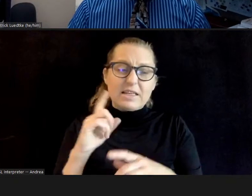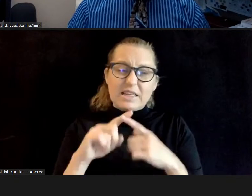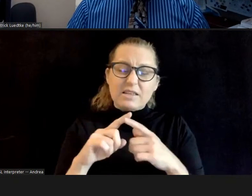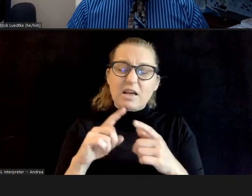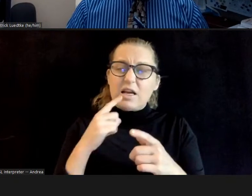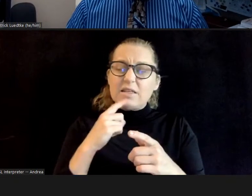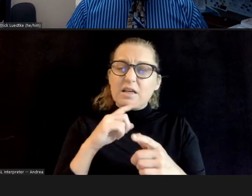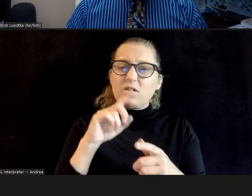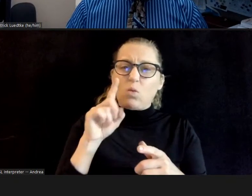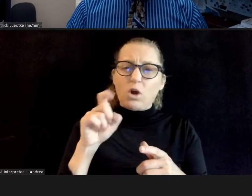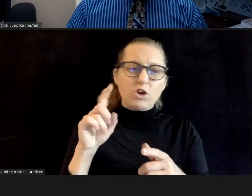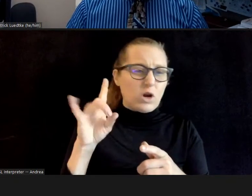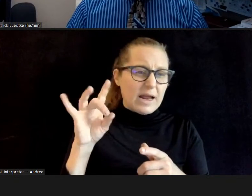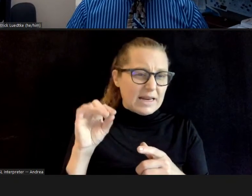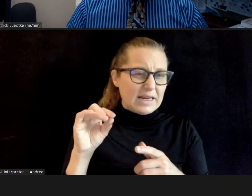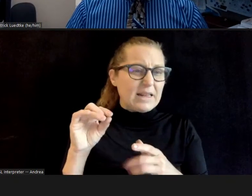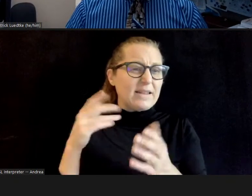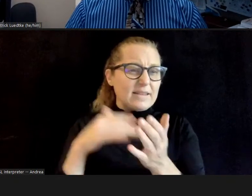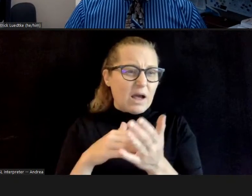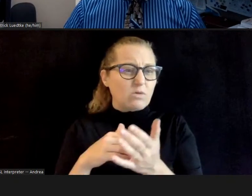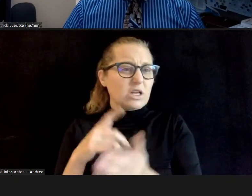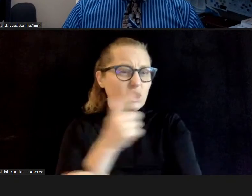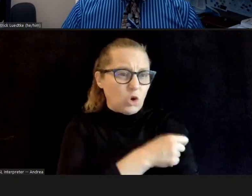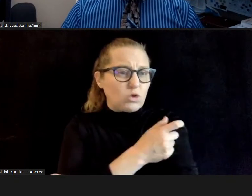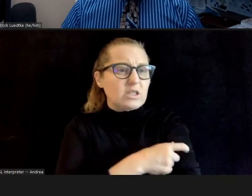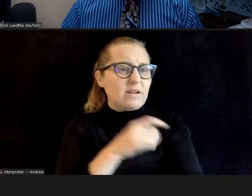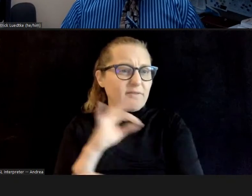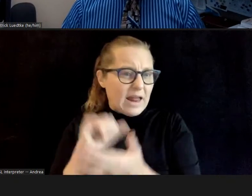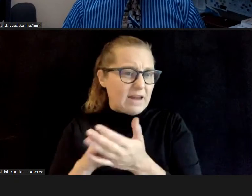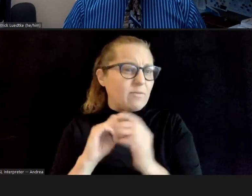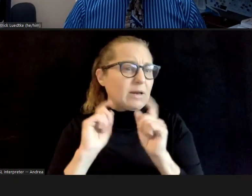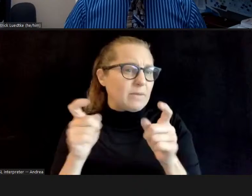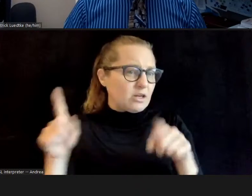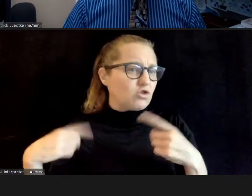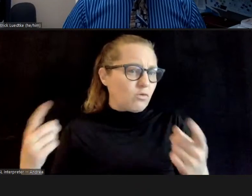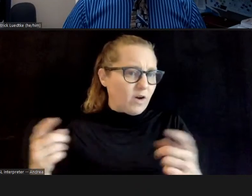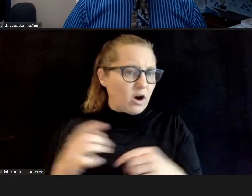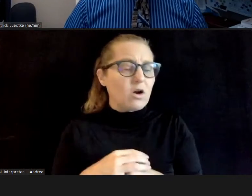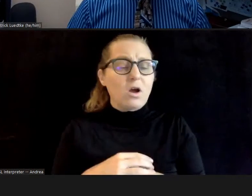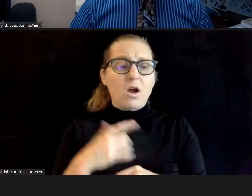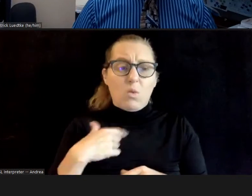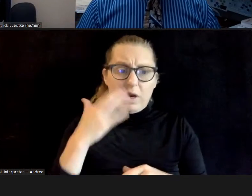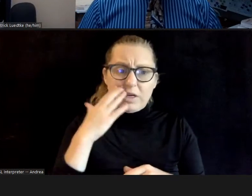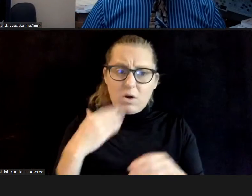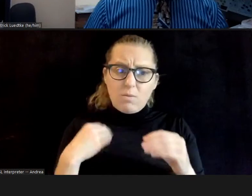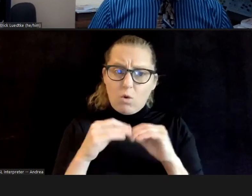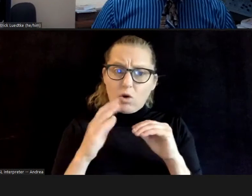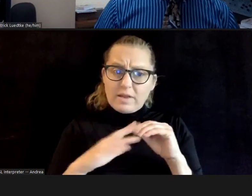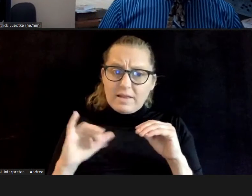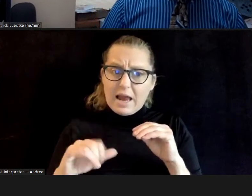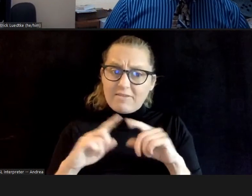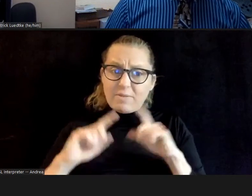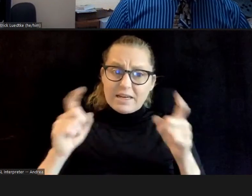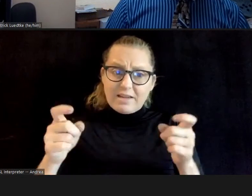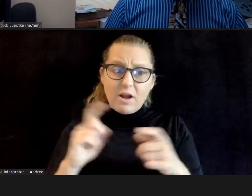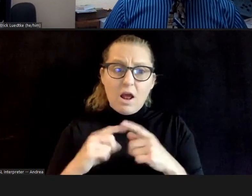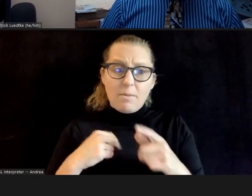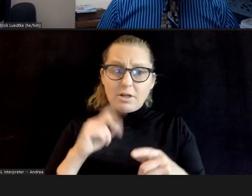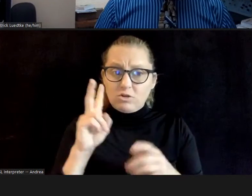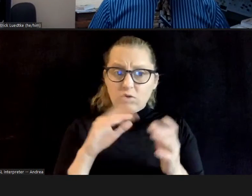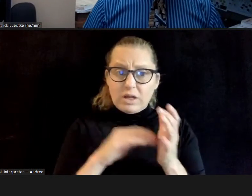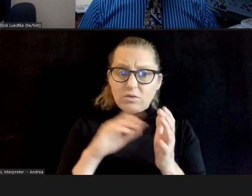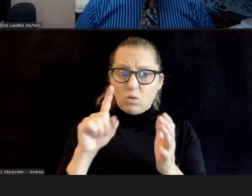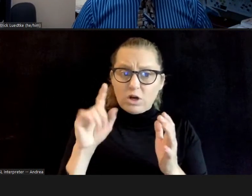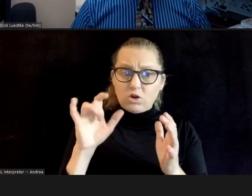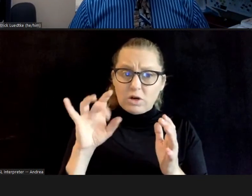2,187 Jynneos doses have been administered so far. We know that more than that have been administered, but those